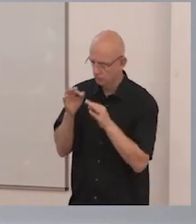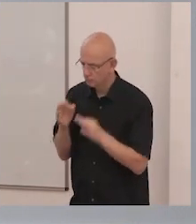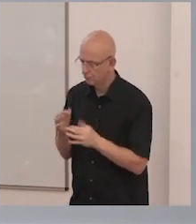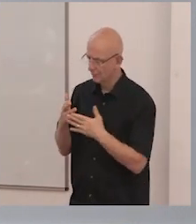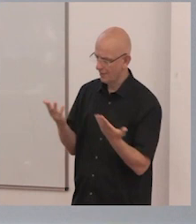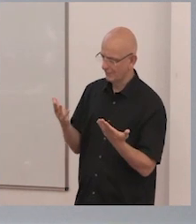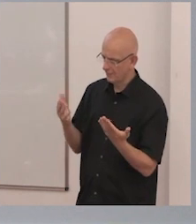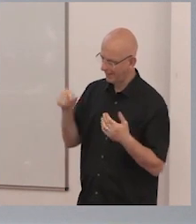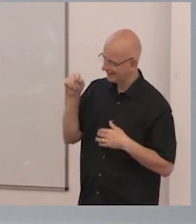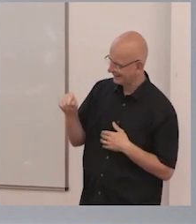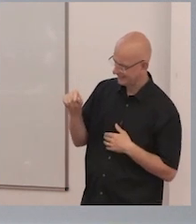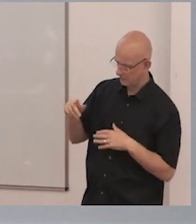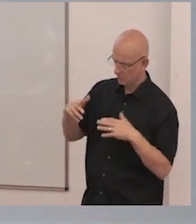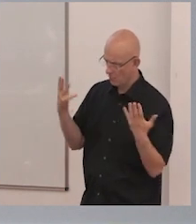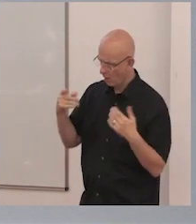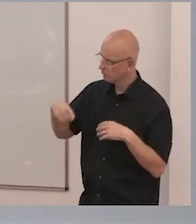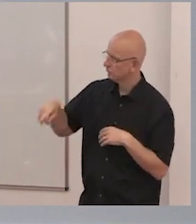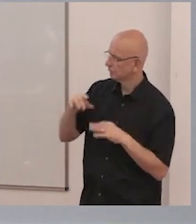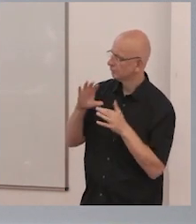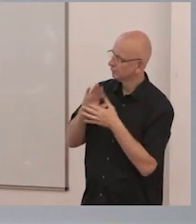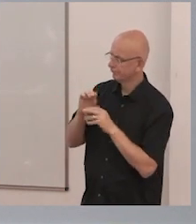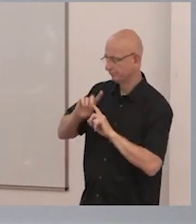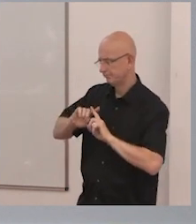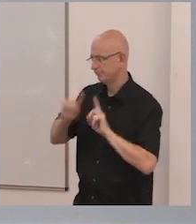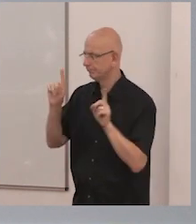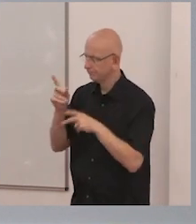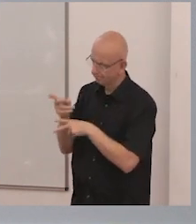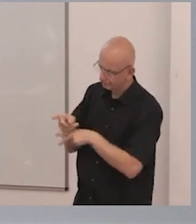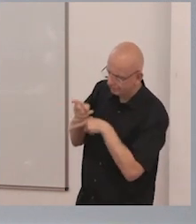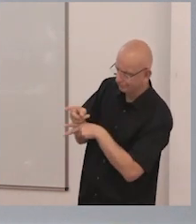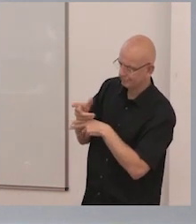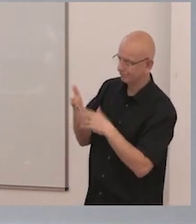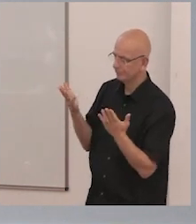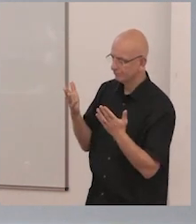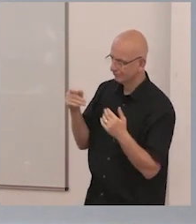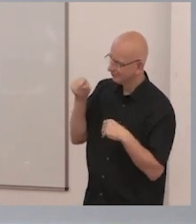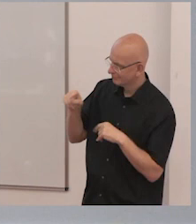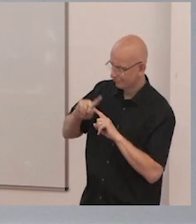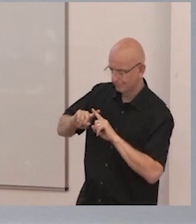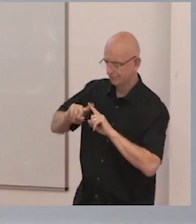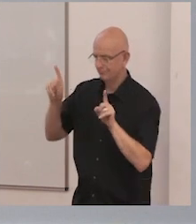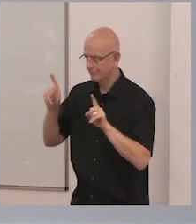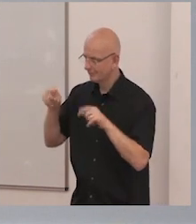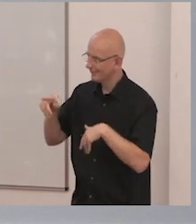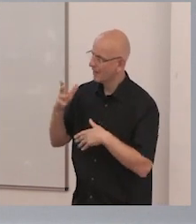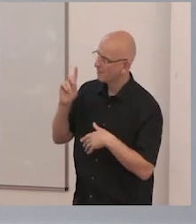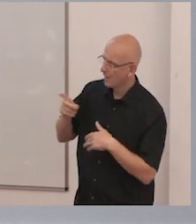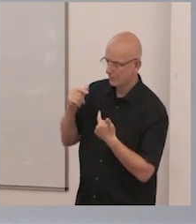medicalised discourse and way of looking and understanding disabled children and young people.